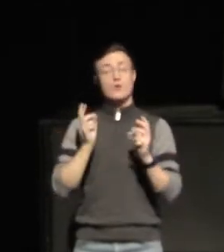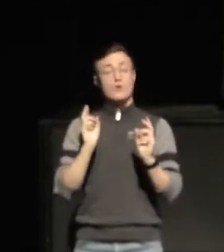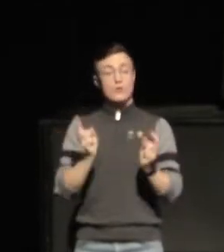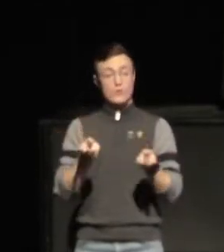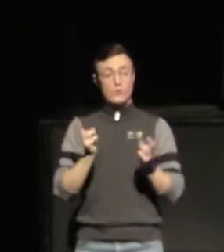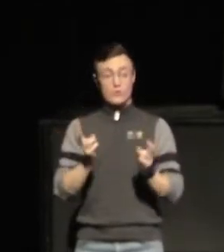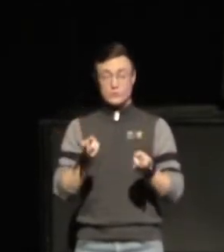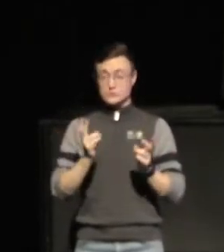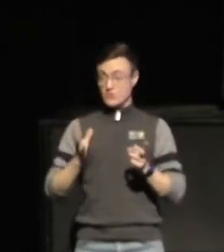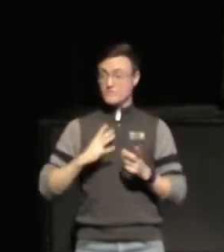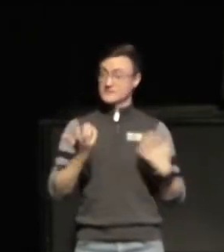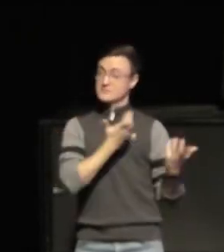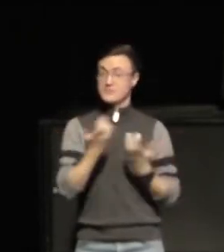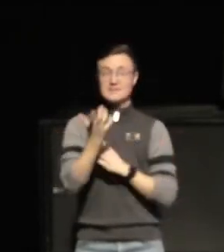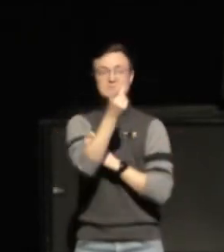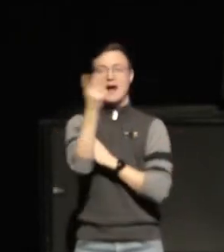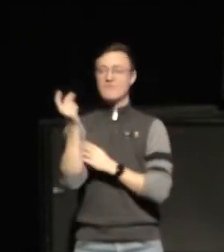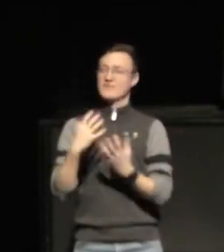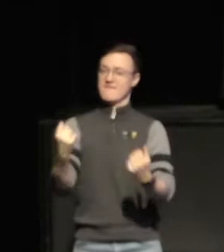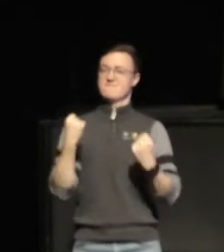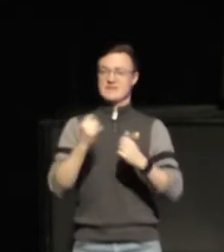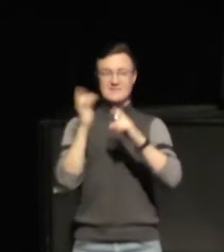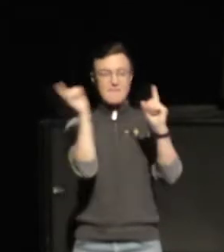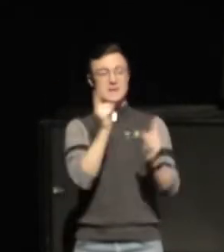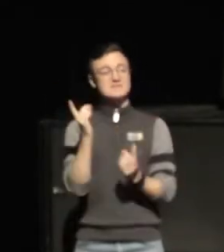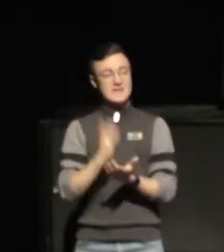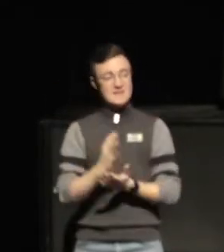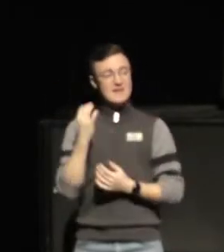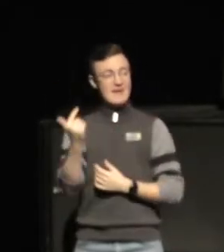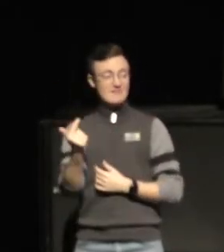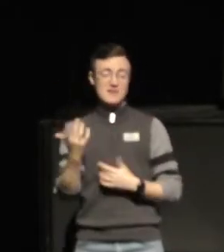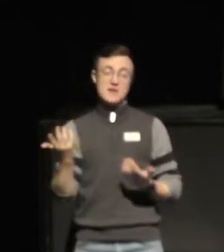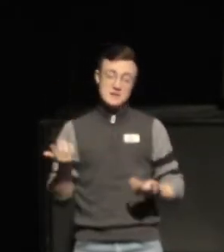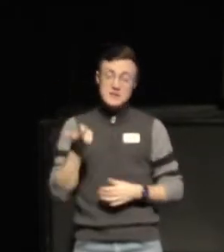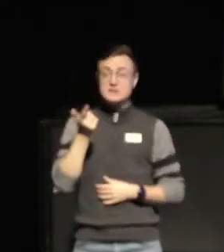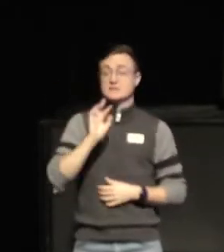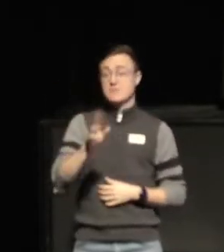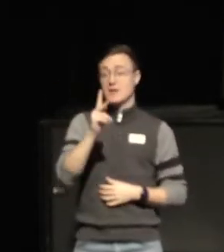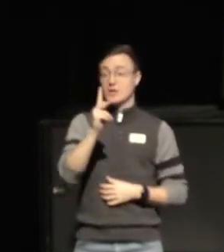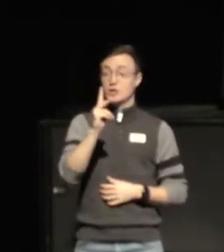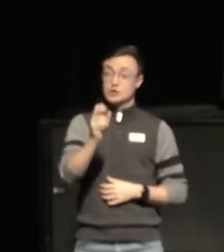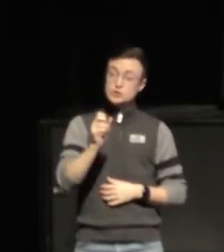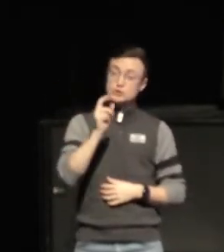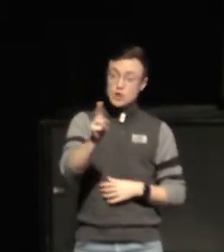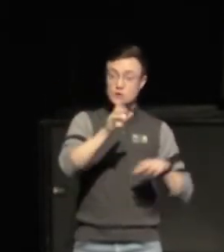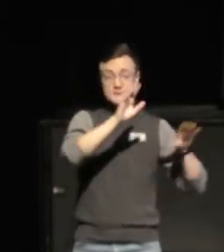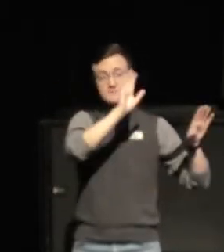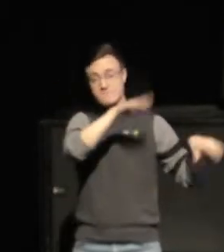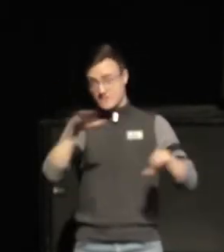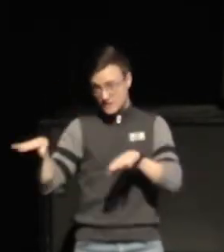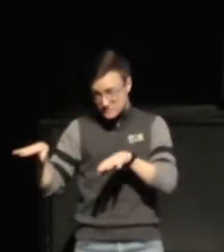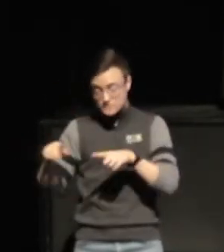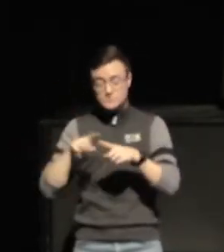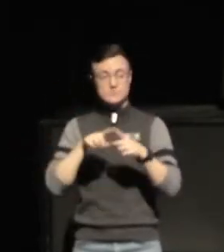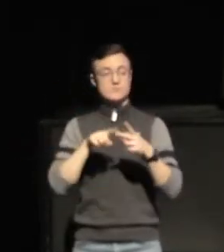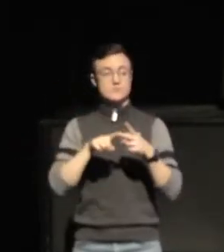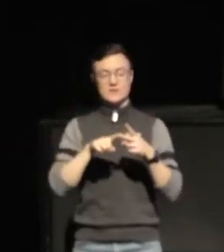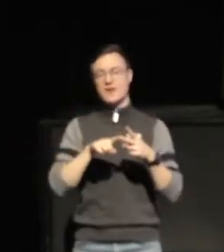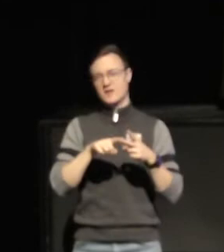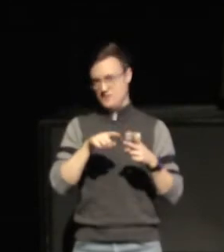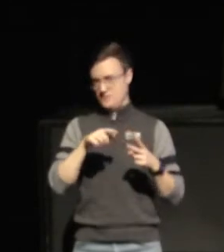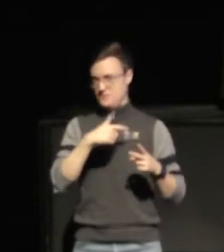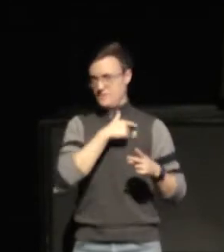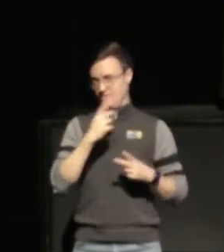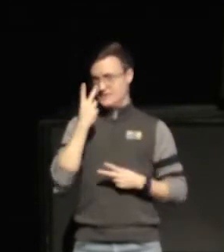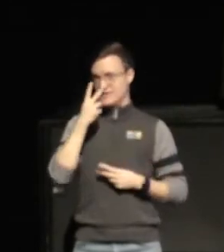other important human rights, such as gender diversity, which we can see right